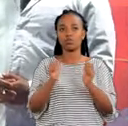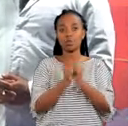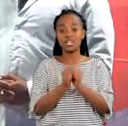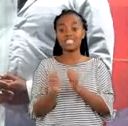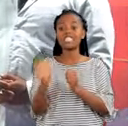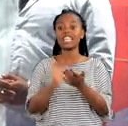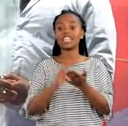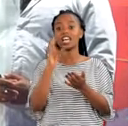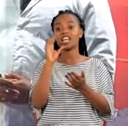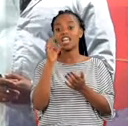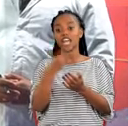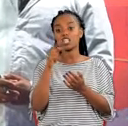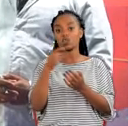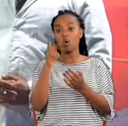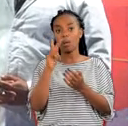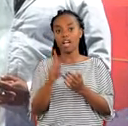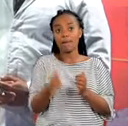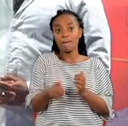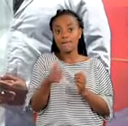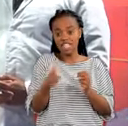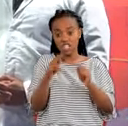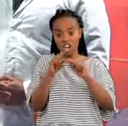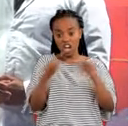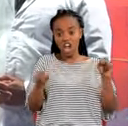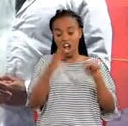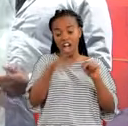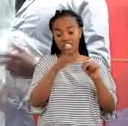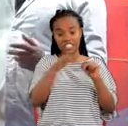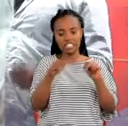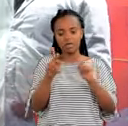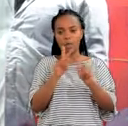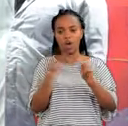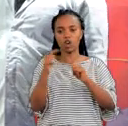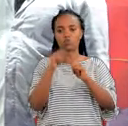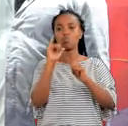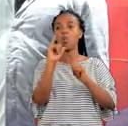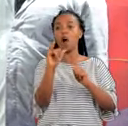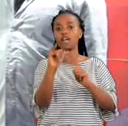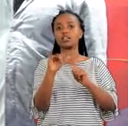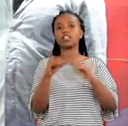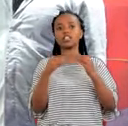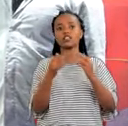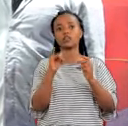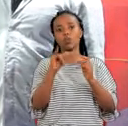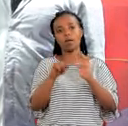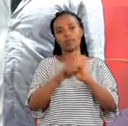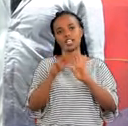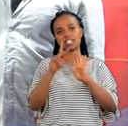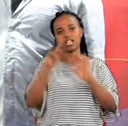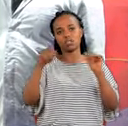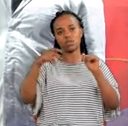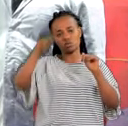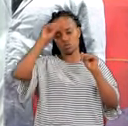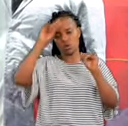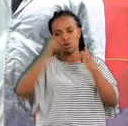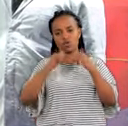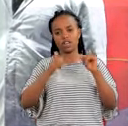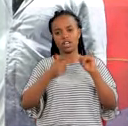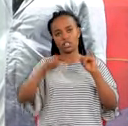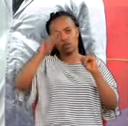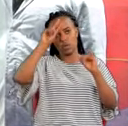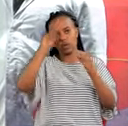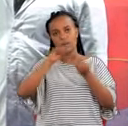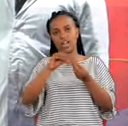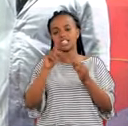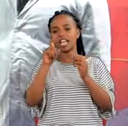center h, comma k and major axis power to y axis is given by y minus k whole squared over a squared